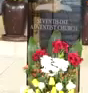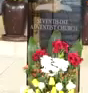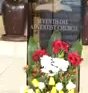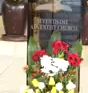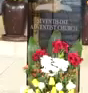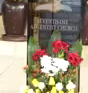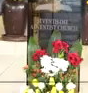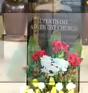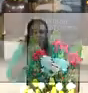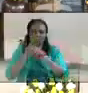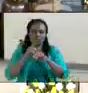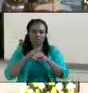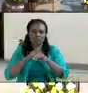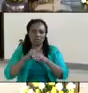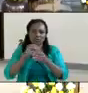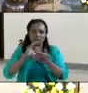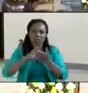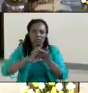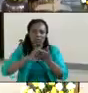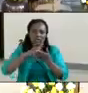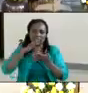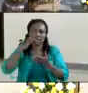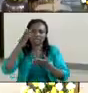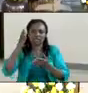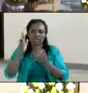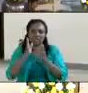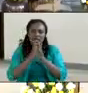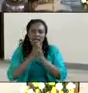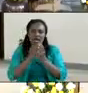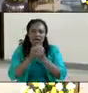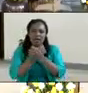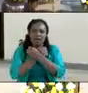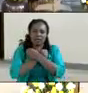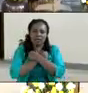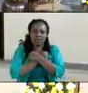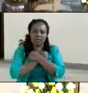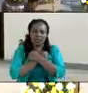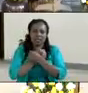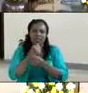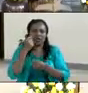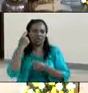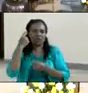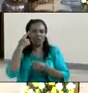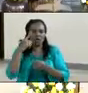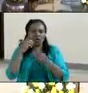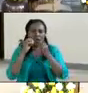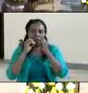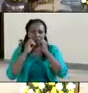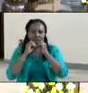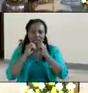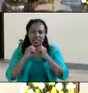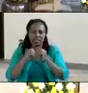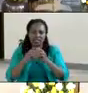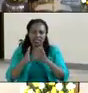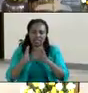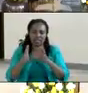and praise and love for blessings she gives